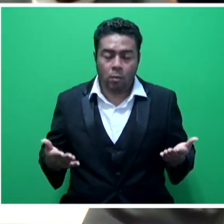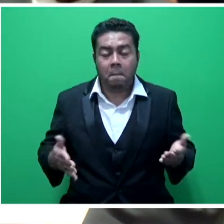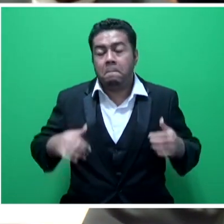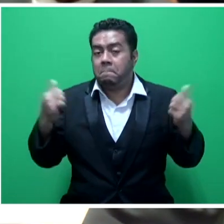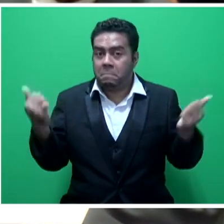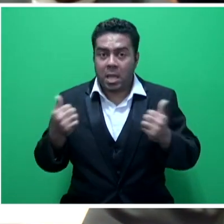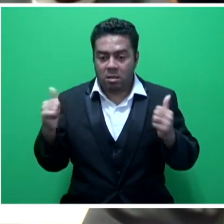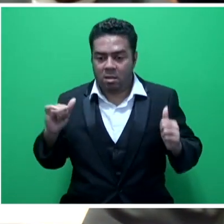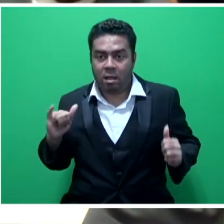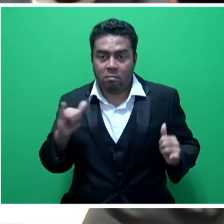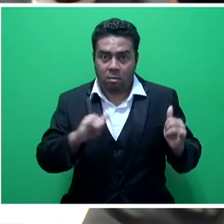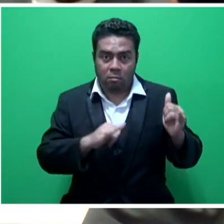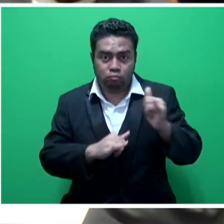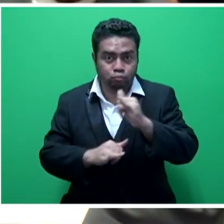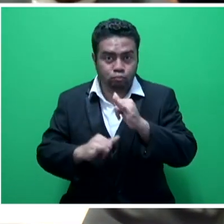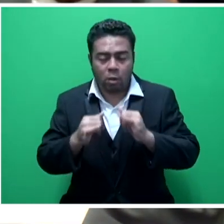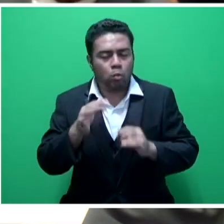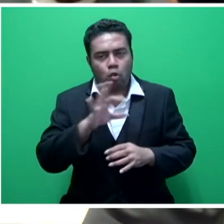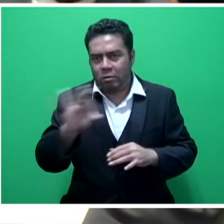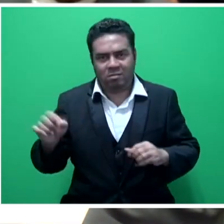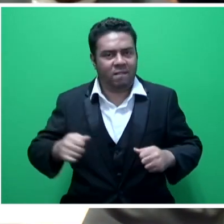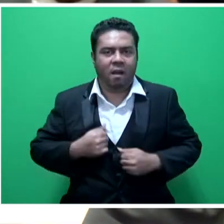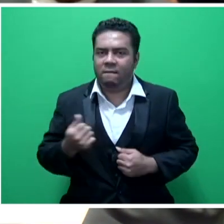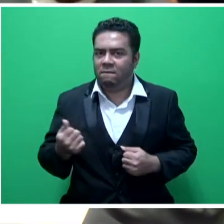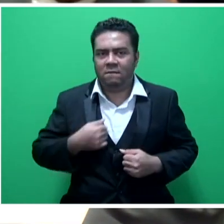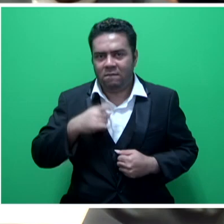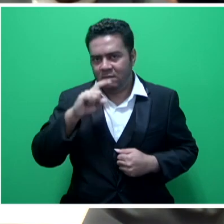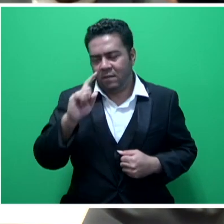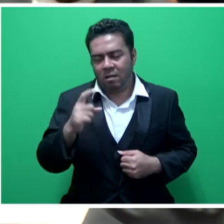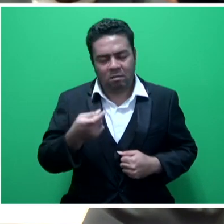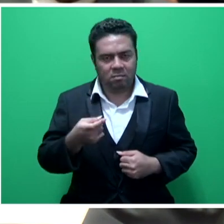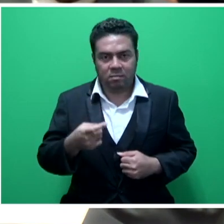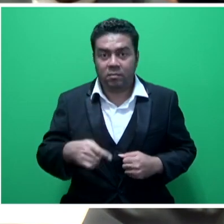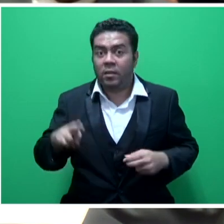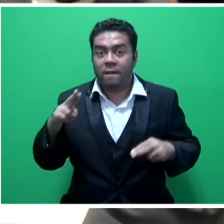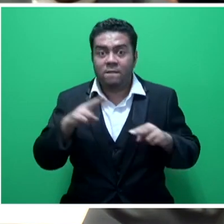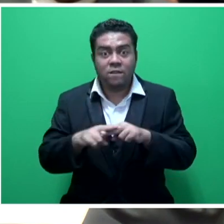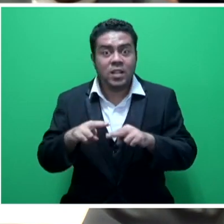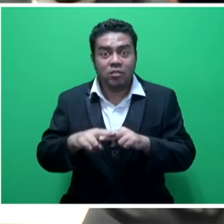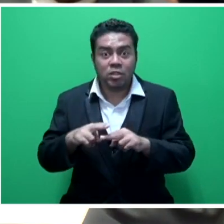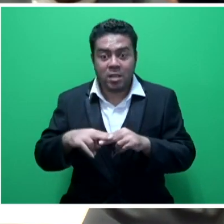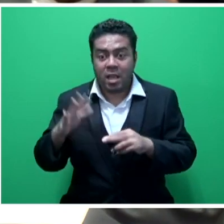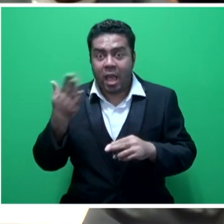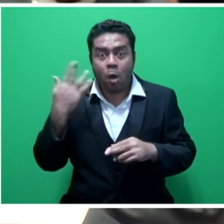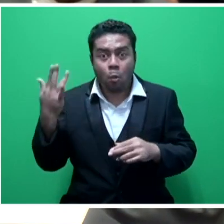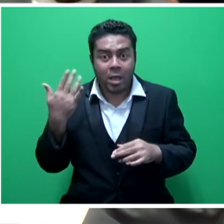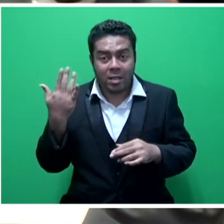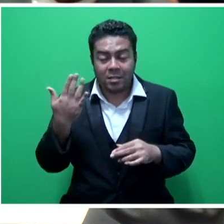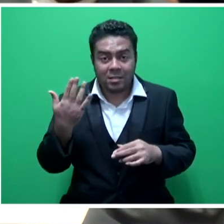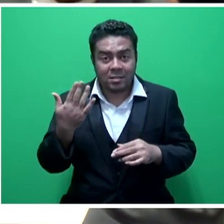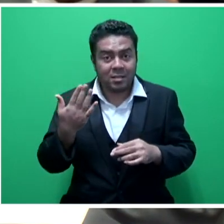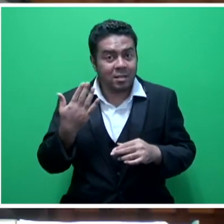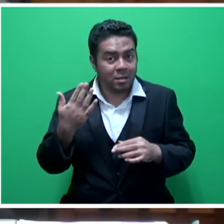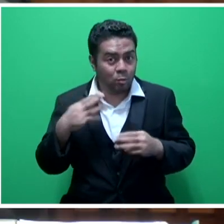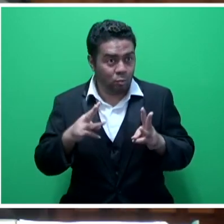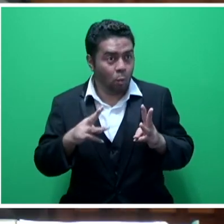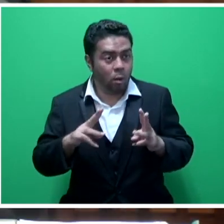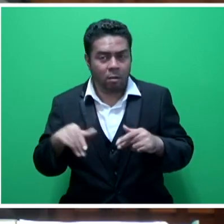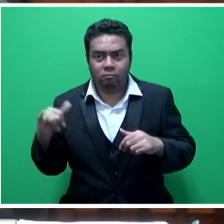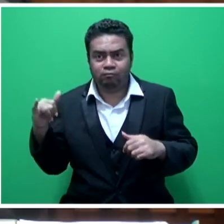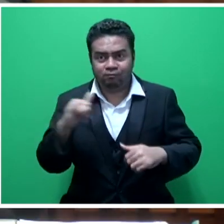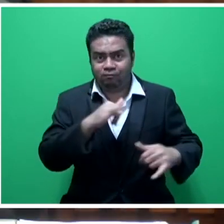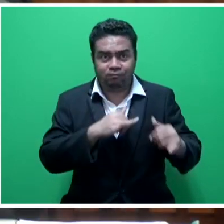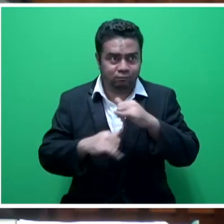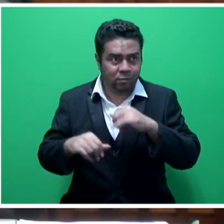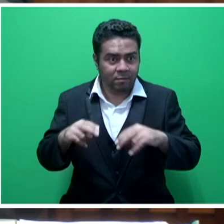most airlines, in fact, will not survive. Fiji Airways was an award-winning carrier with steady growth in passengers and revenue